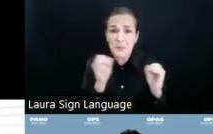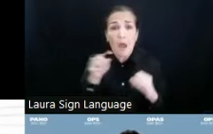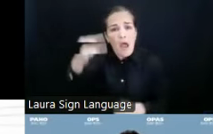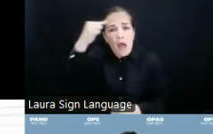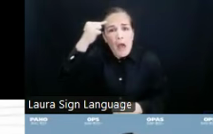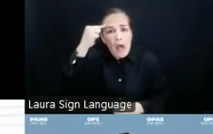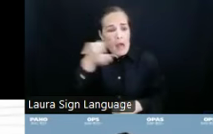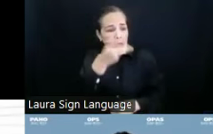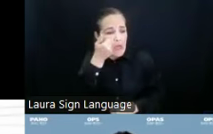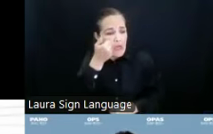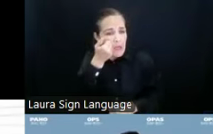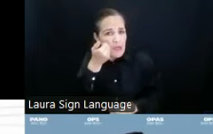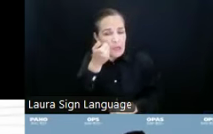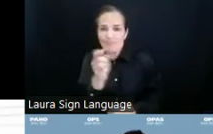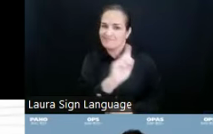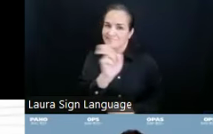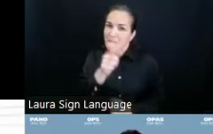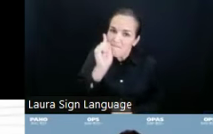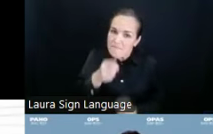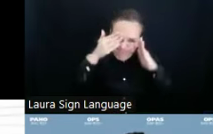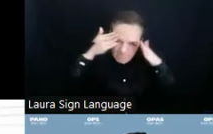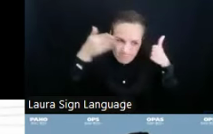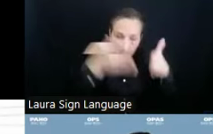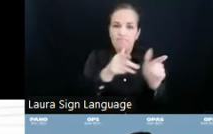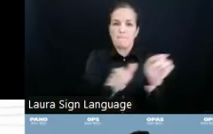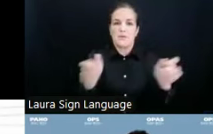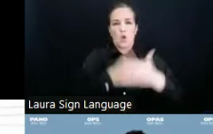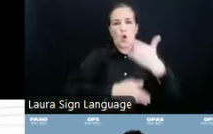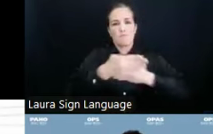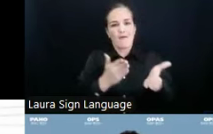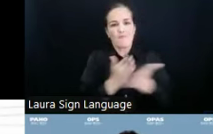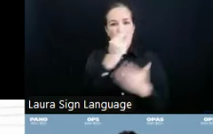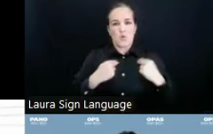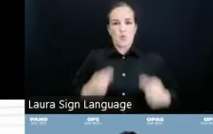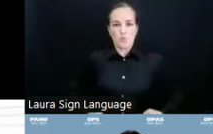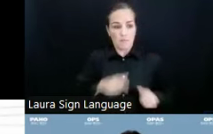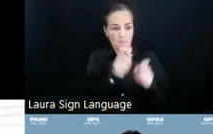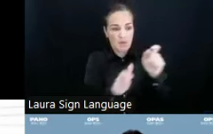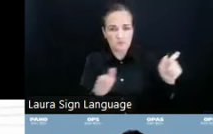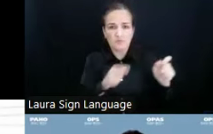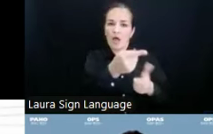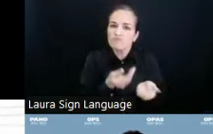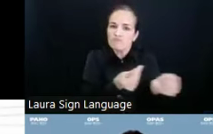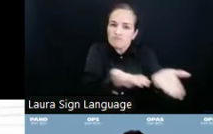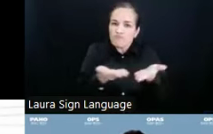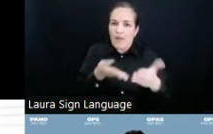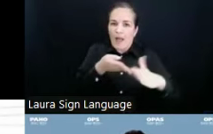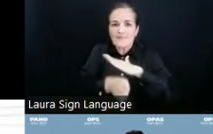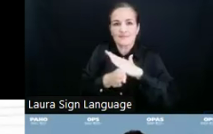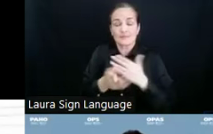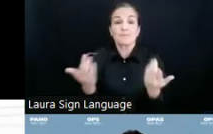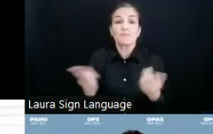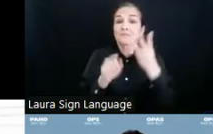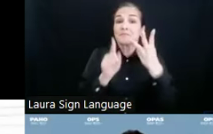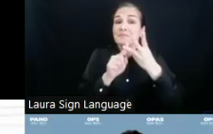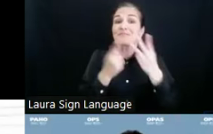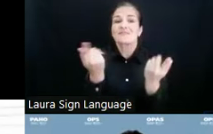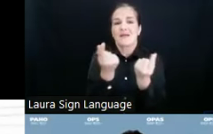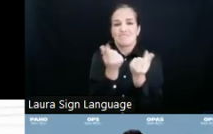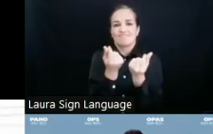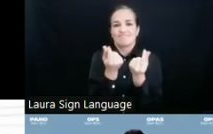talk un modelo with más the basado human en right los derechos approach. humanos de We las have to personas be para garantizar el based on acceso. human rights and not Y por only a último, las medical barreras model. financieras, Finally,